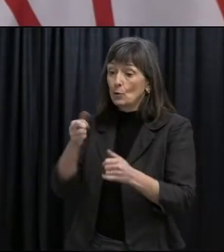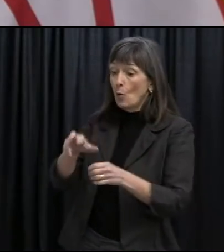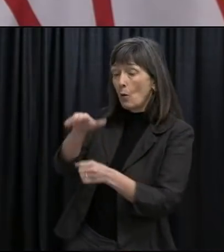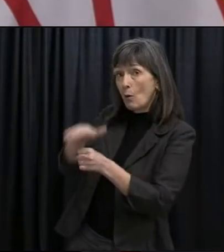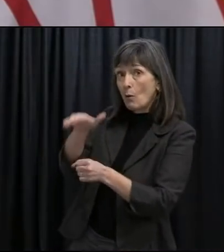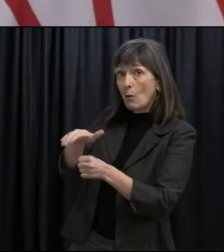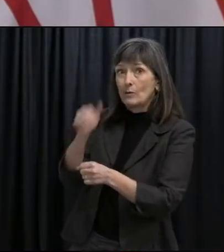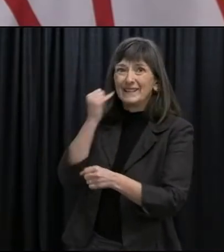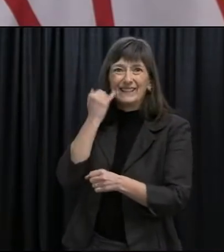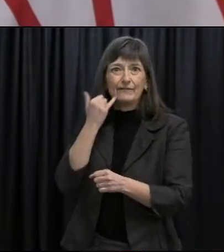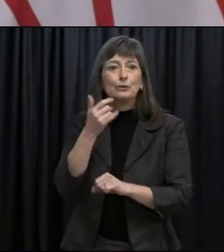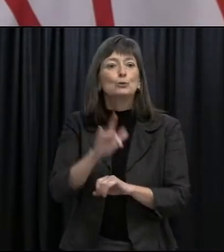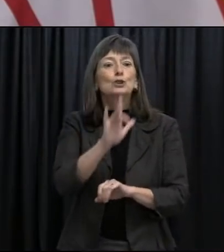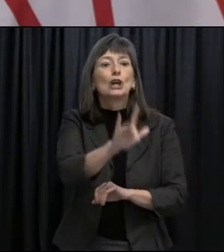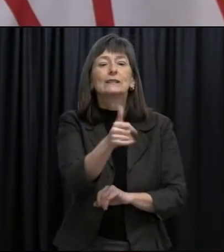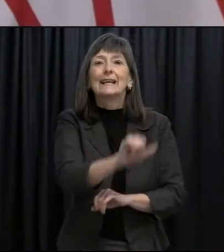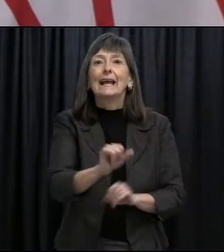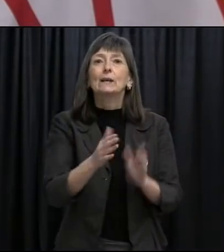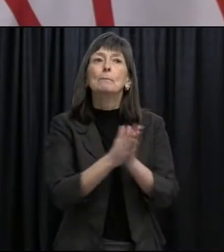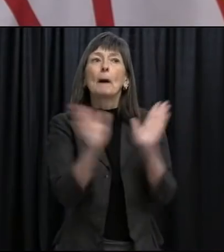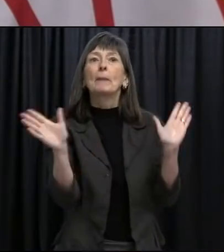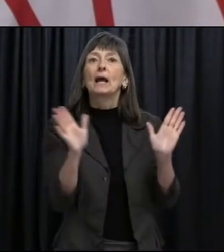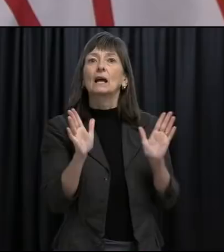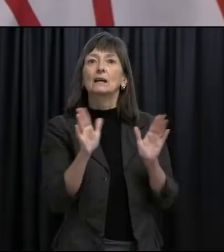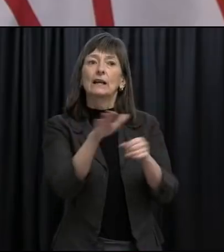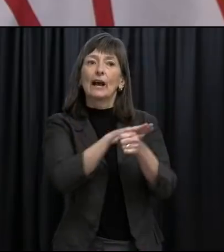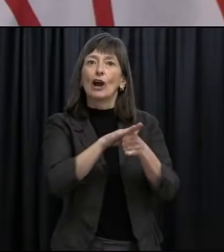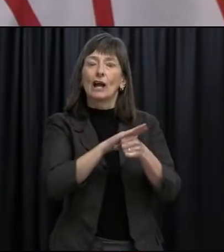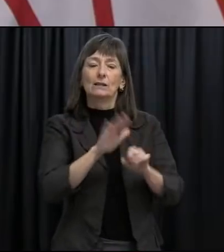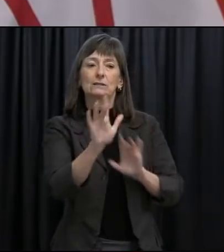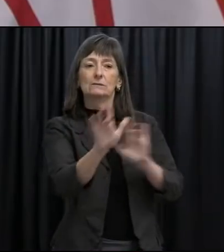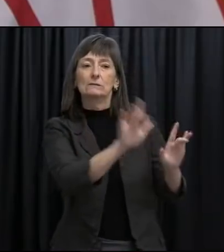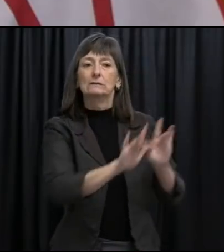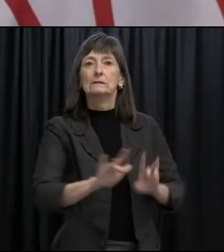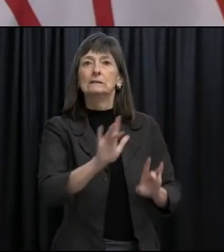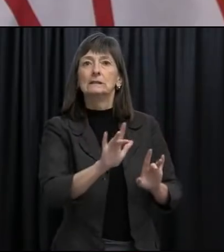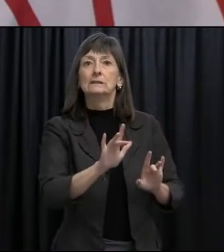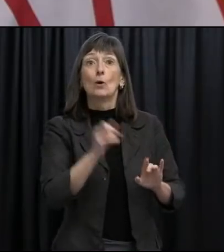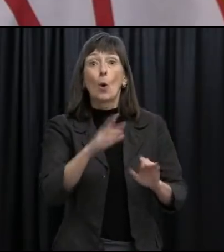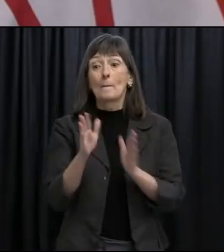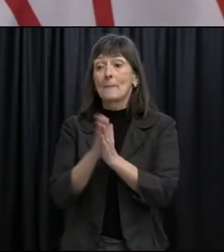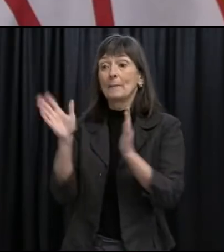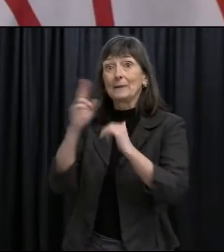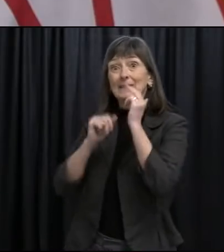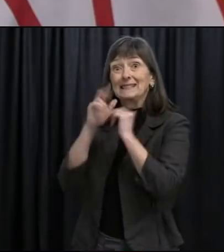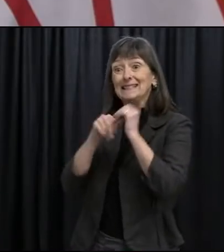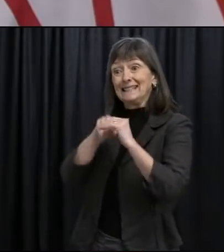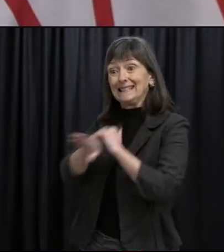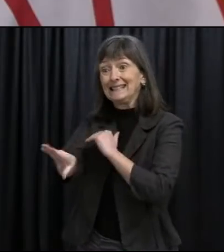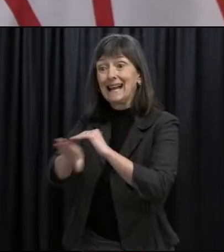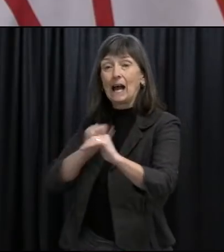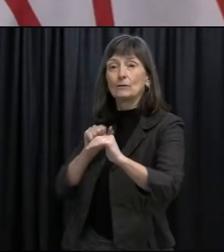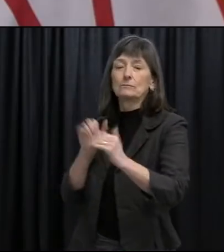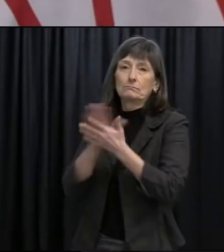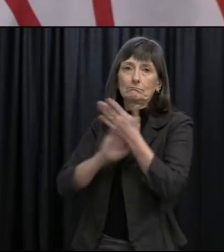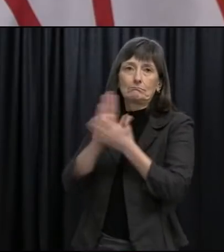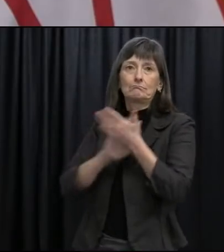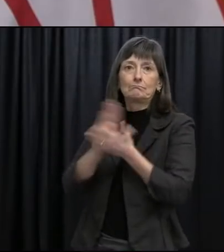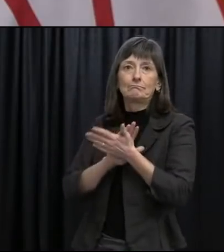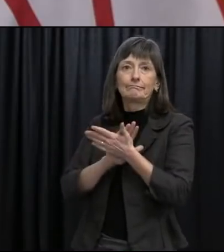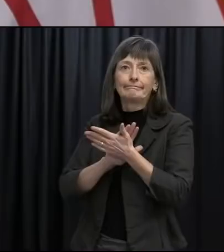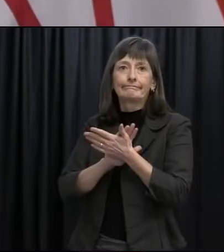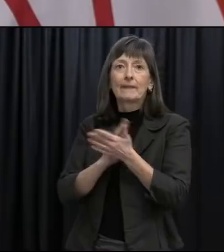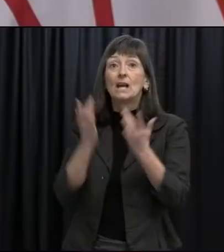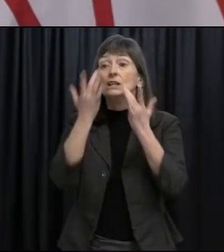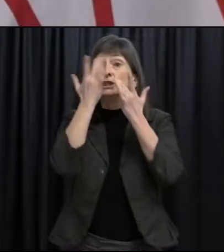any common surfaces and when entering and leaving a public space. Avoid touching your face. Stay